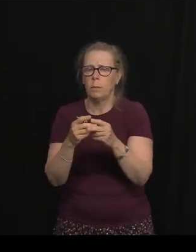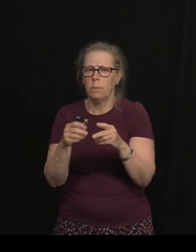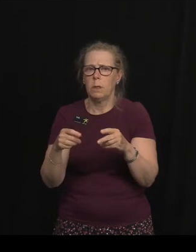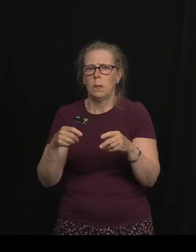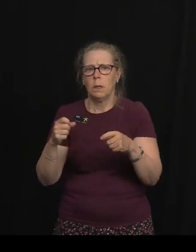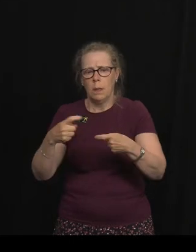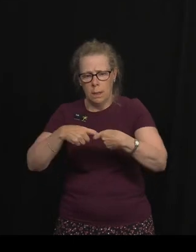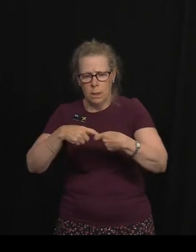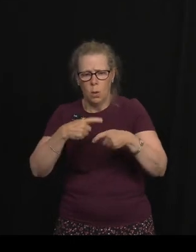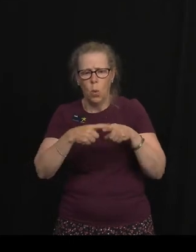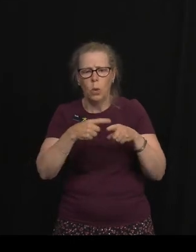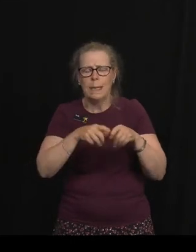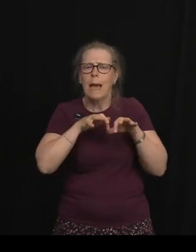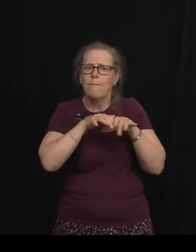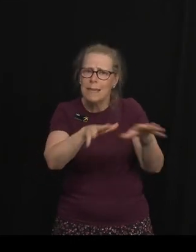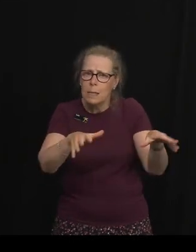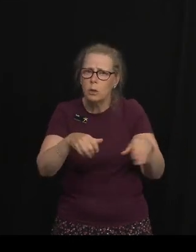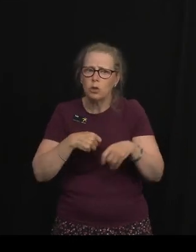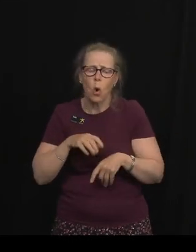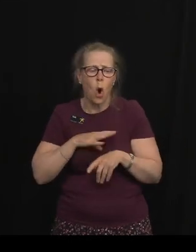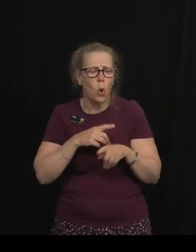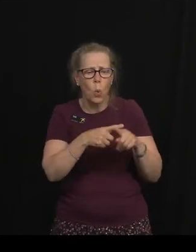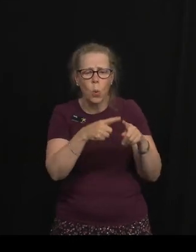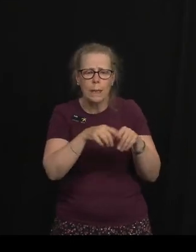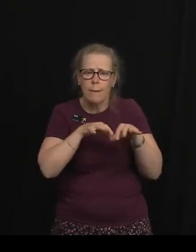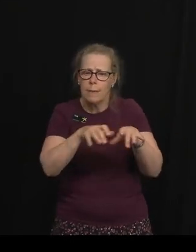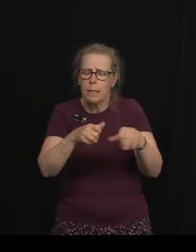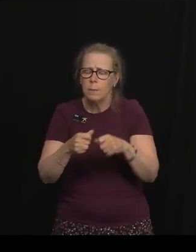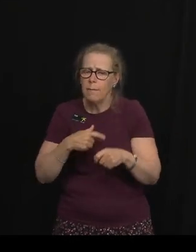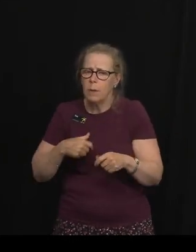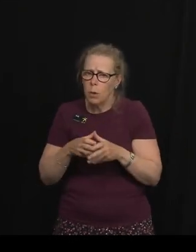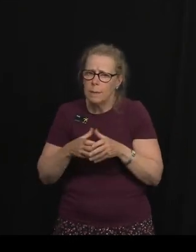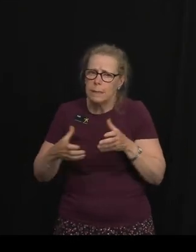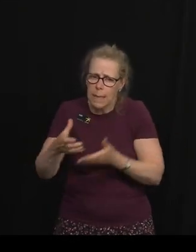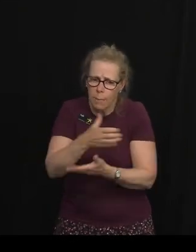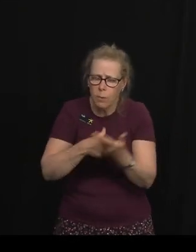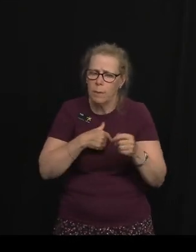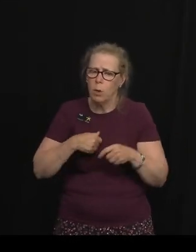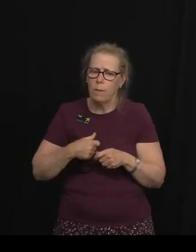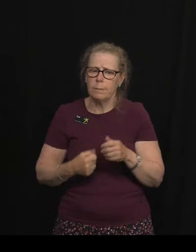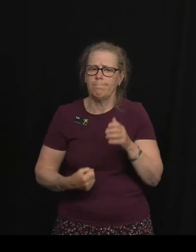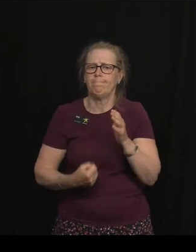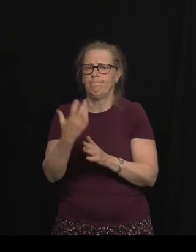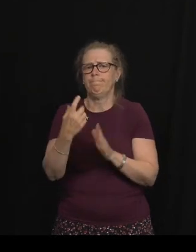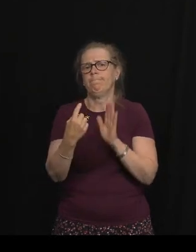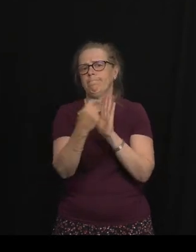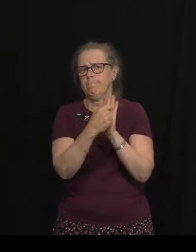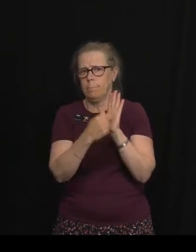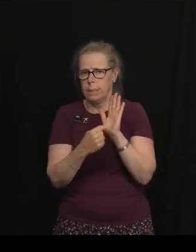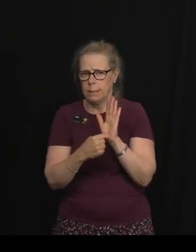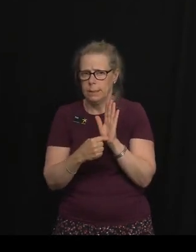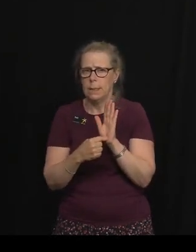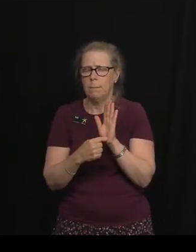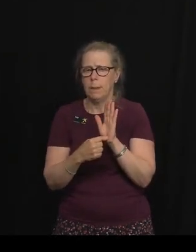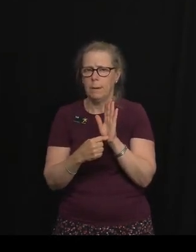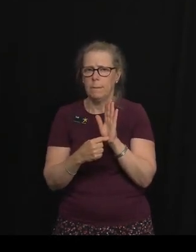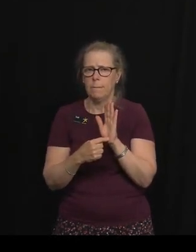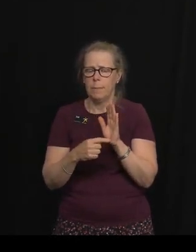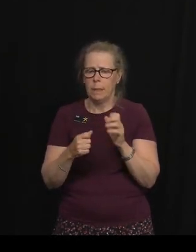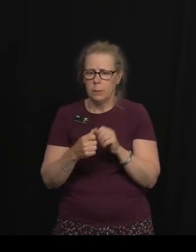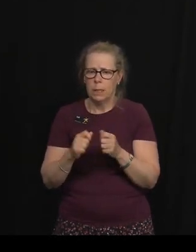You have different buyers, but you need to coordinate and you need to agree on some principles. And the most important one is to agree on the principles of the